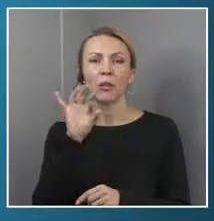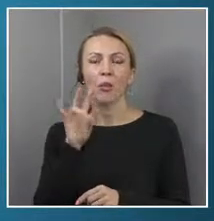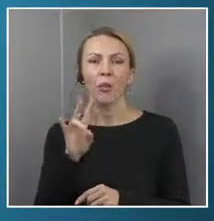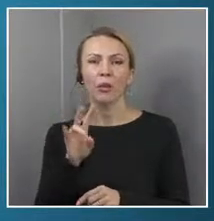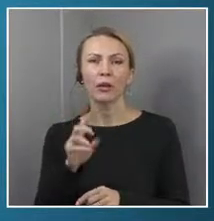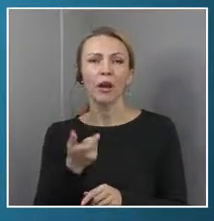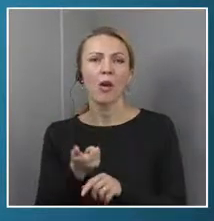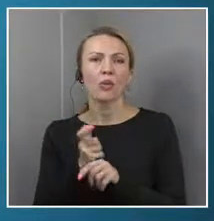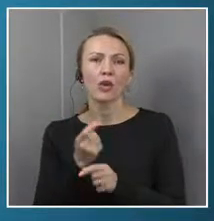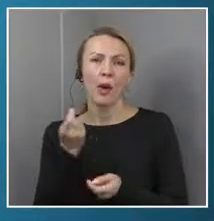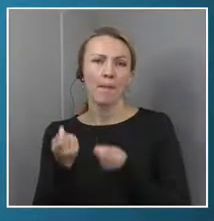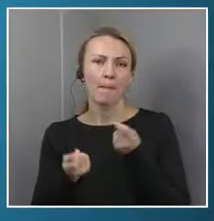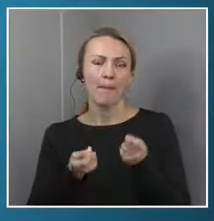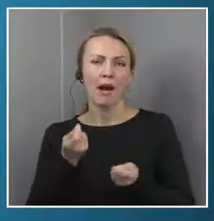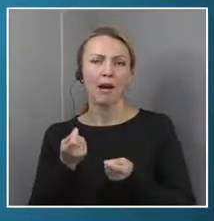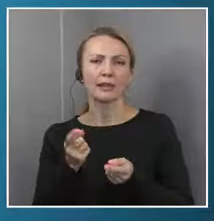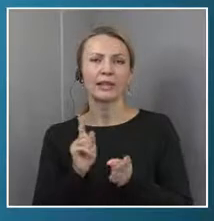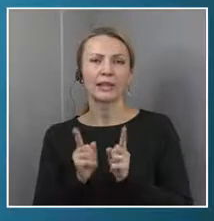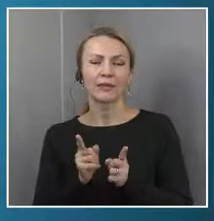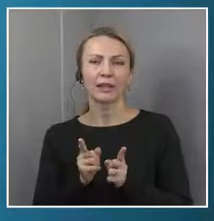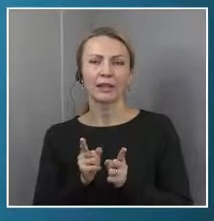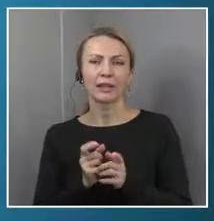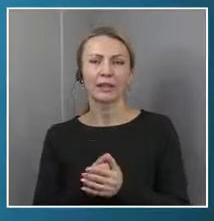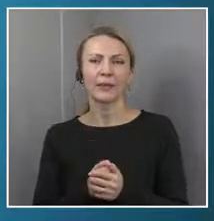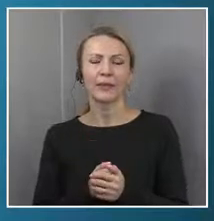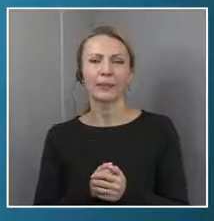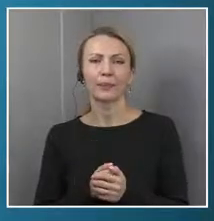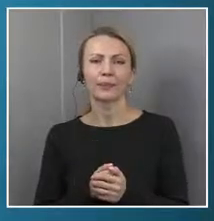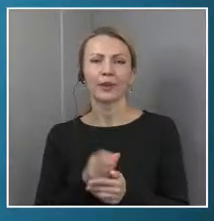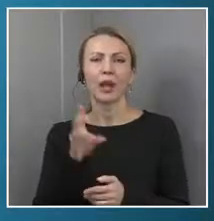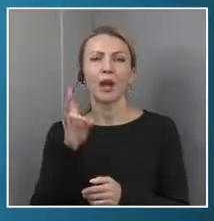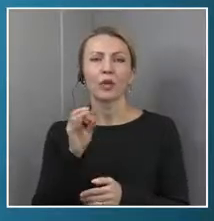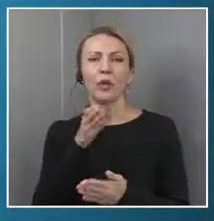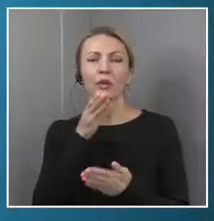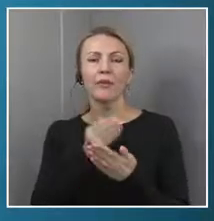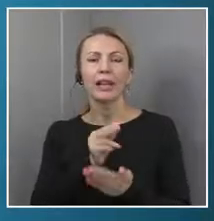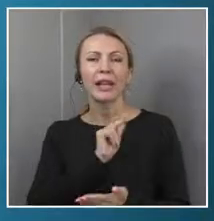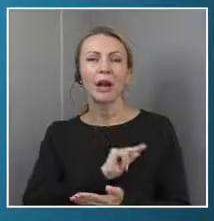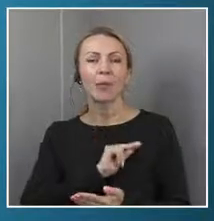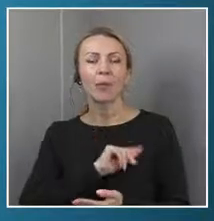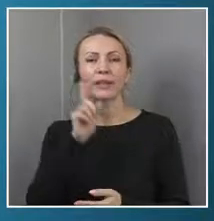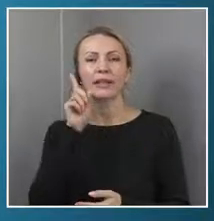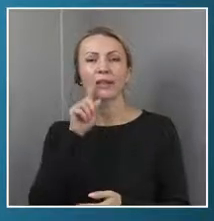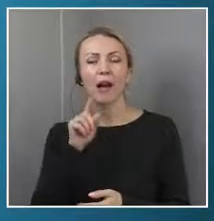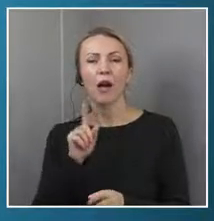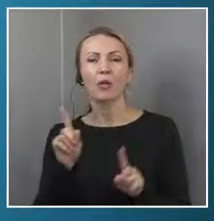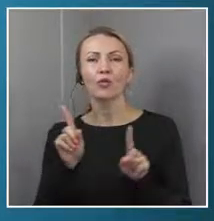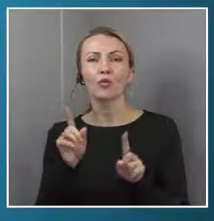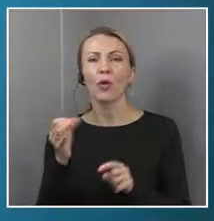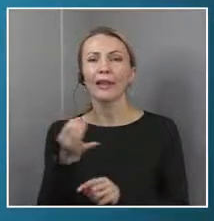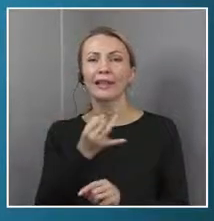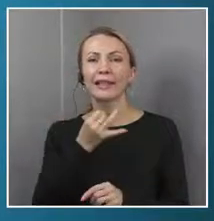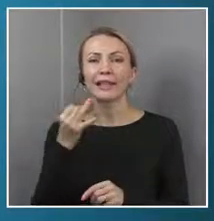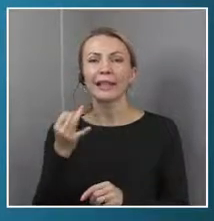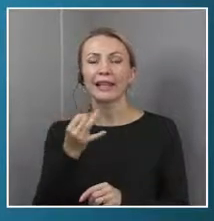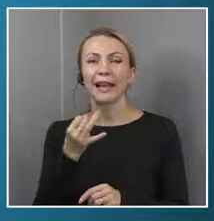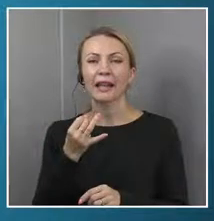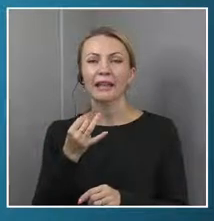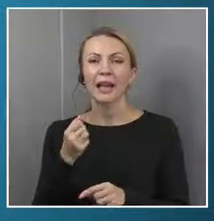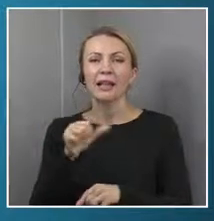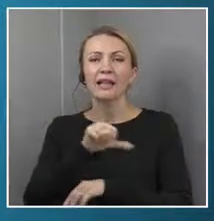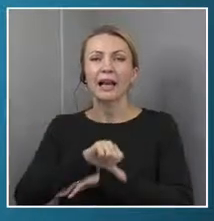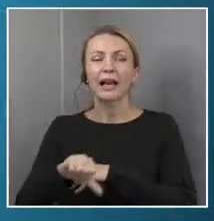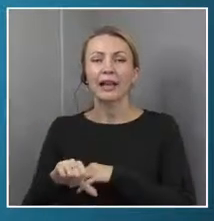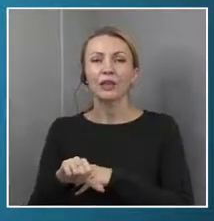$10 million. This is microscopic, microscopically small. But I see that